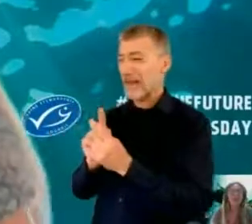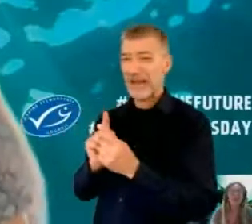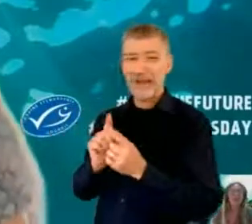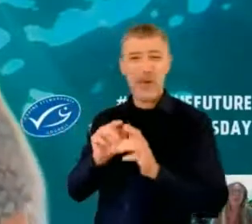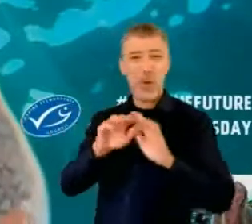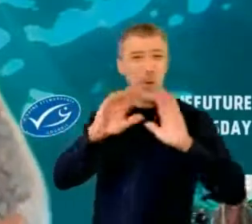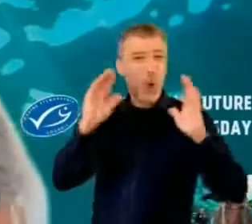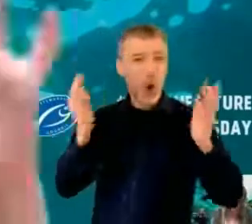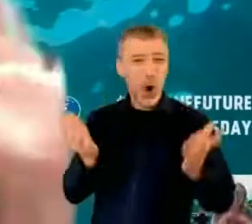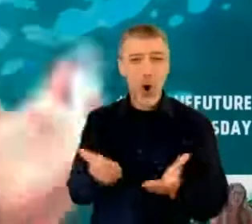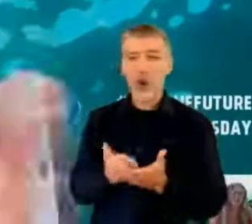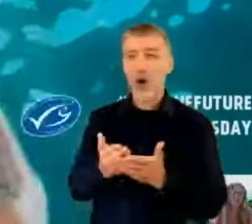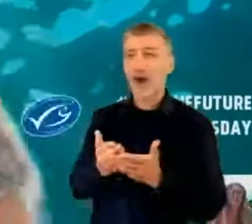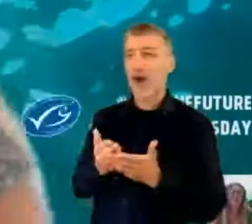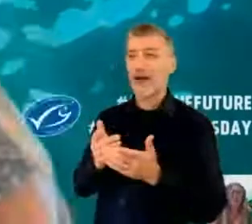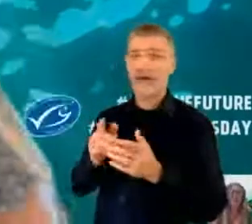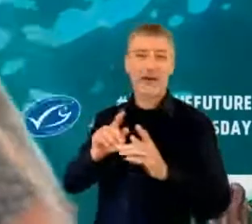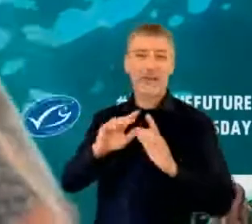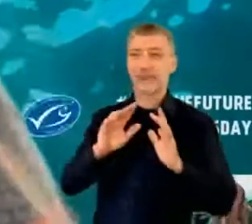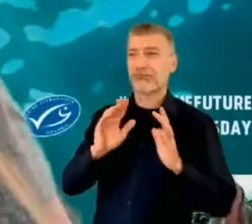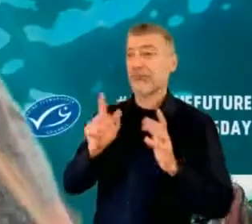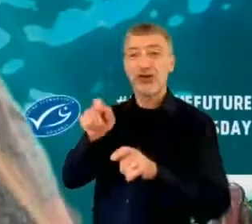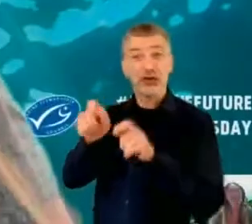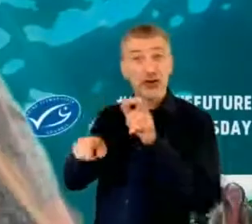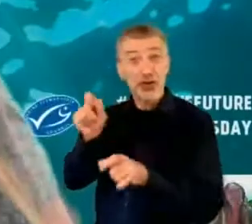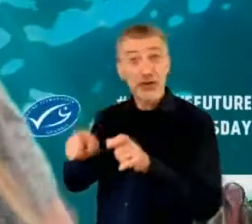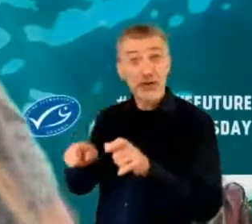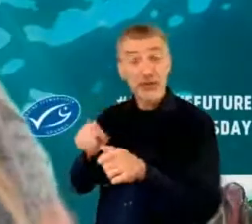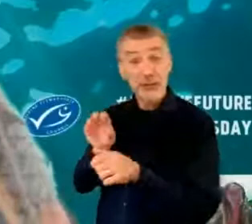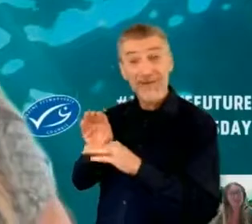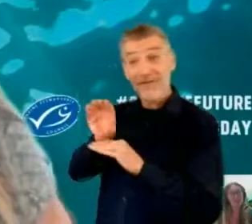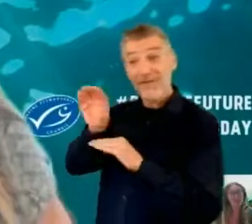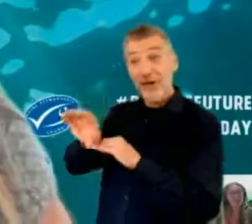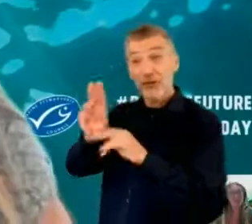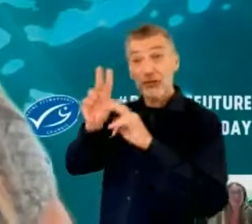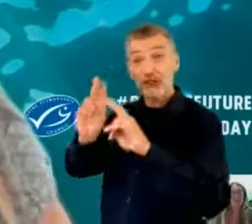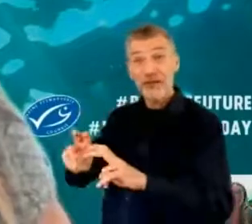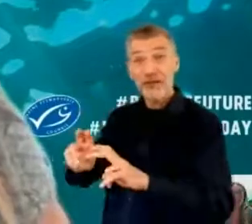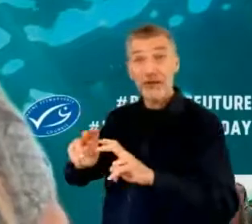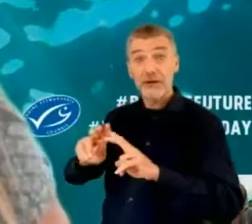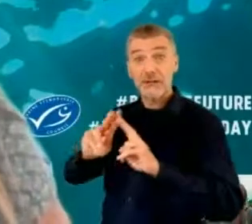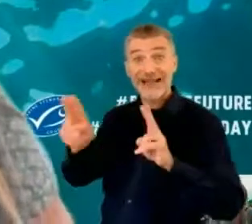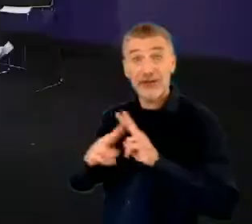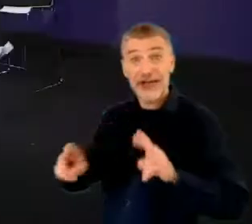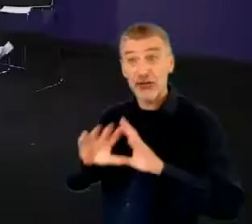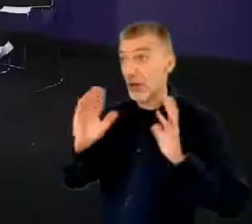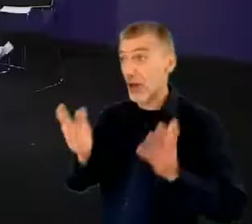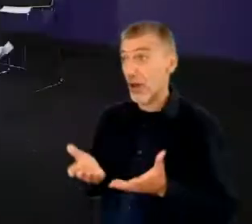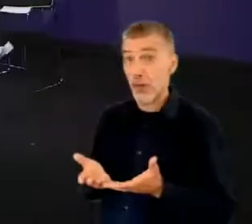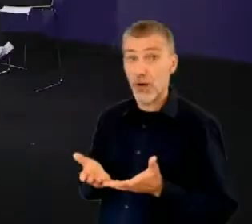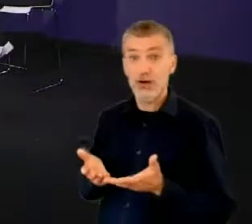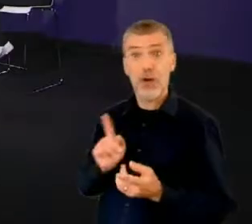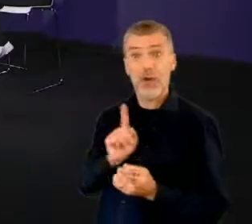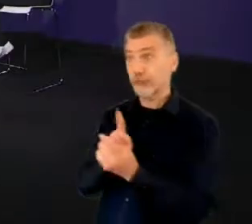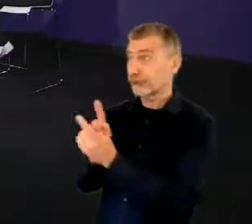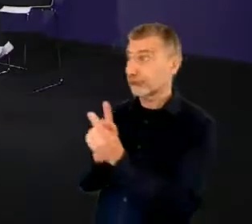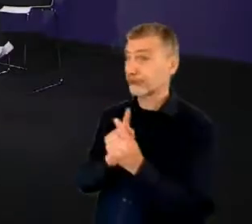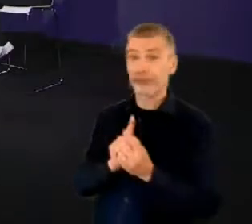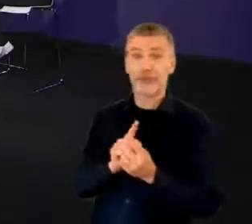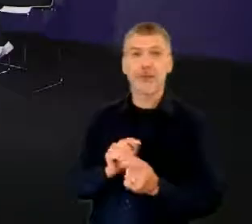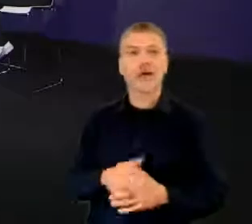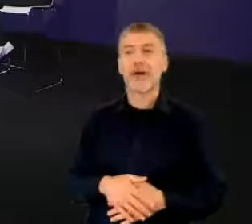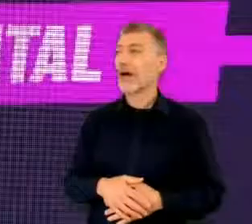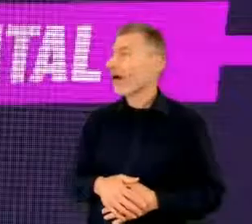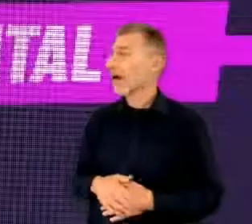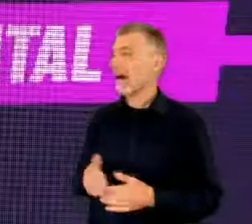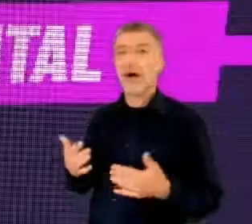research projects on from all around the world. So I would say that. Cool. I can't believe we've kind of ran out of